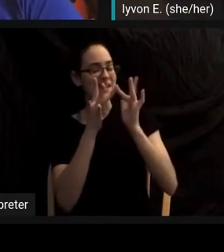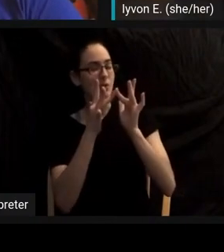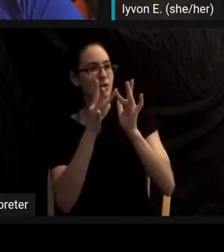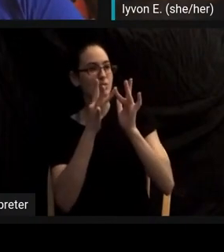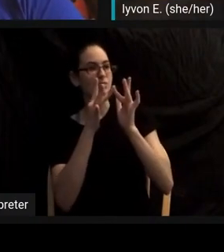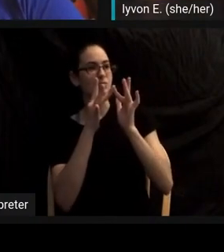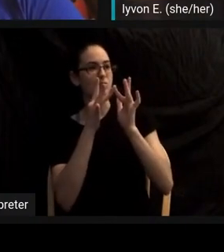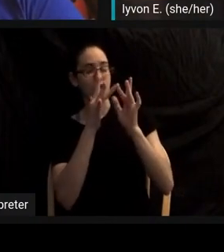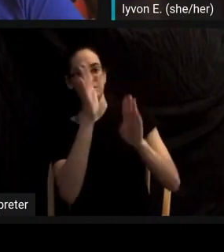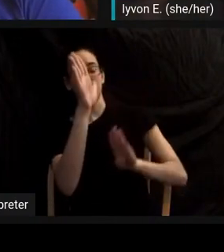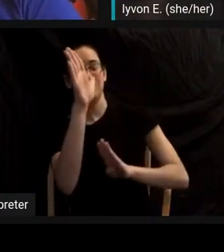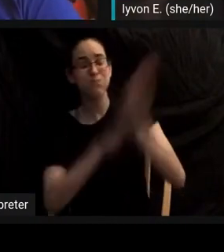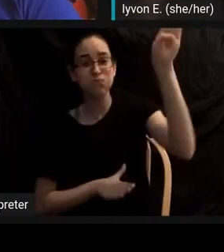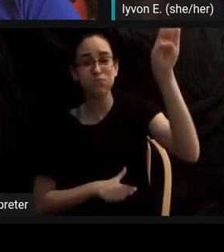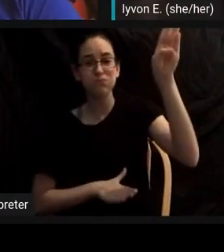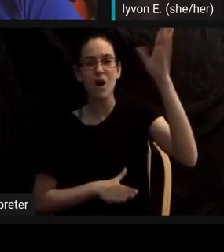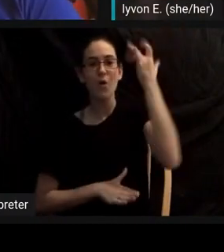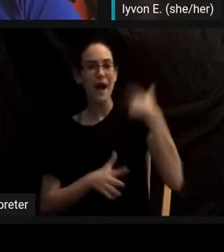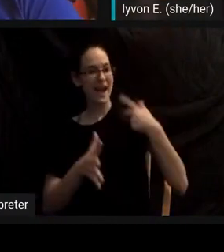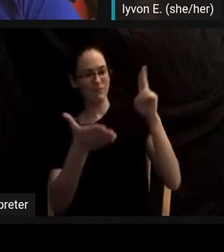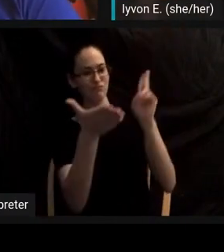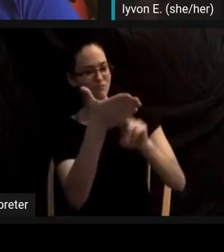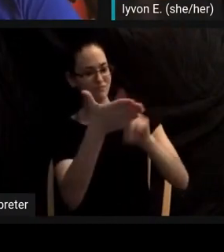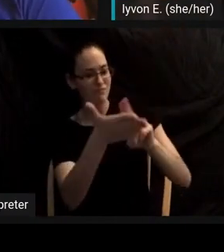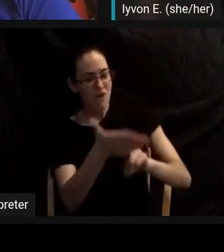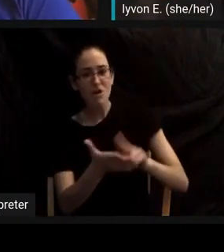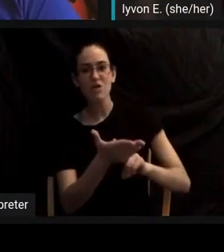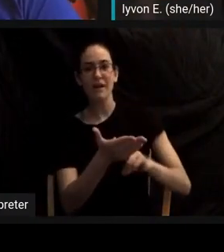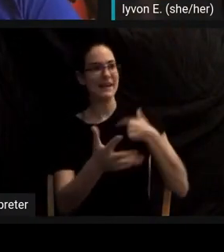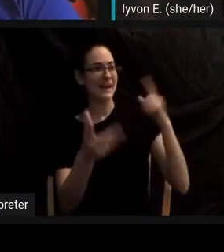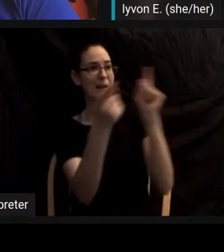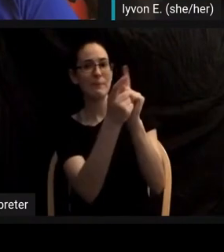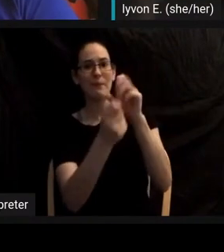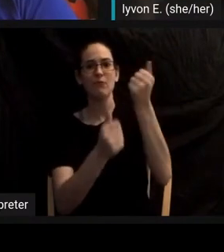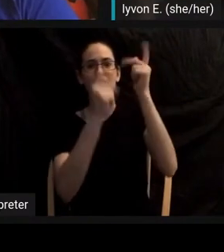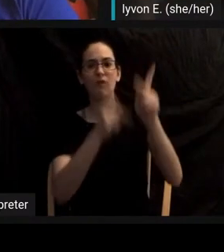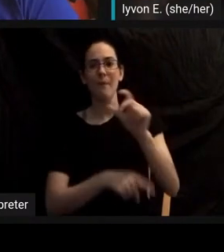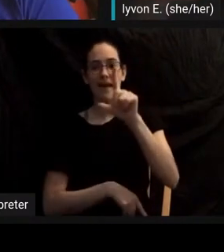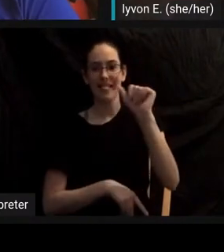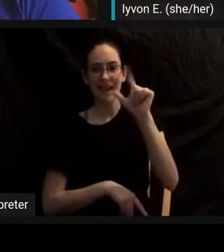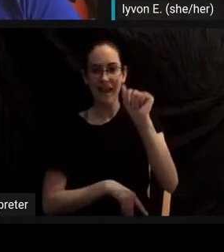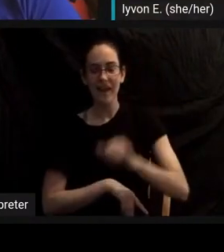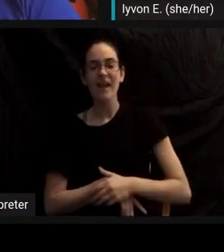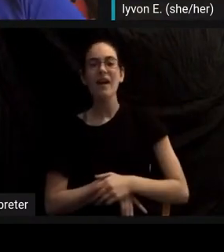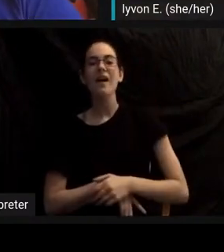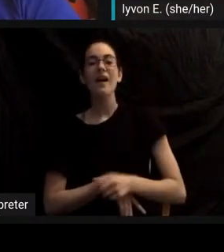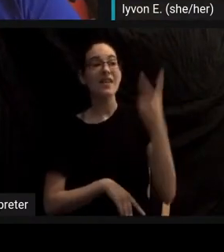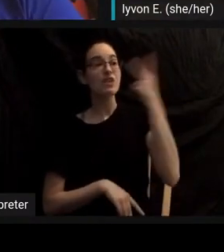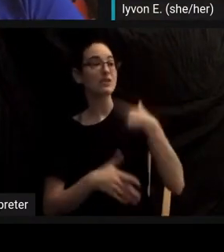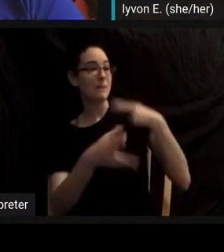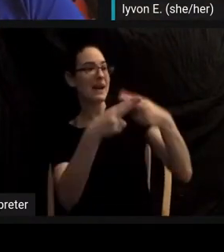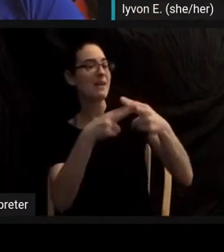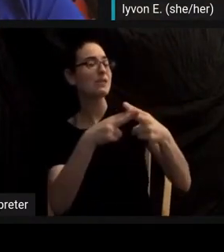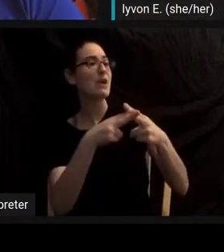several months, because now I can log in and I can see and meet someone from LA, and, you know, they'll see my name and they're